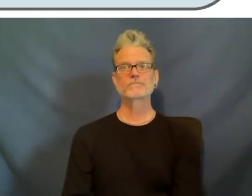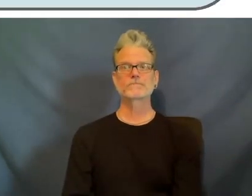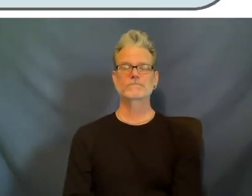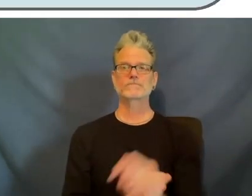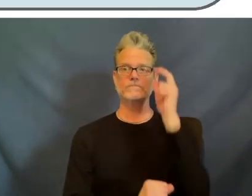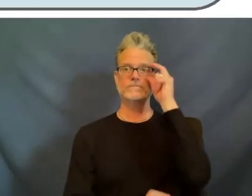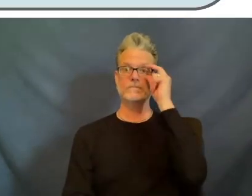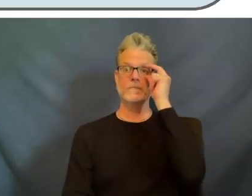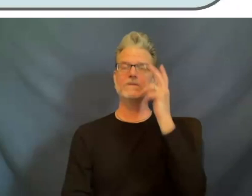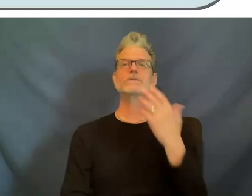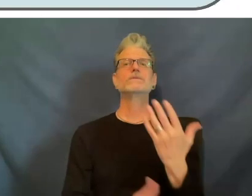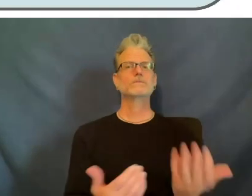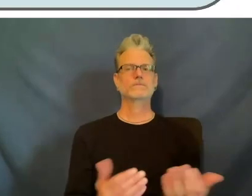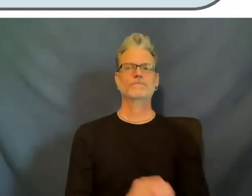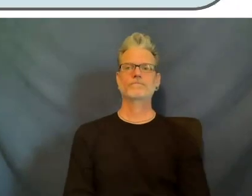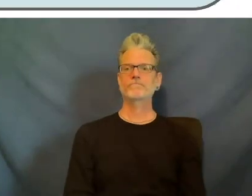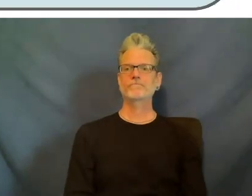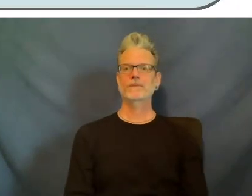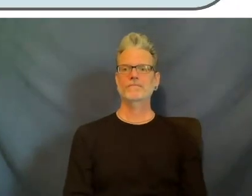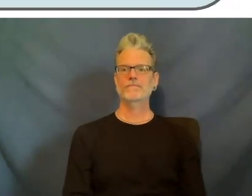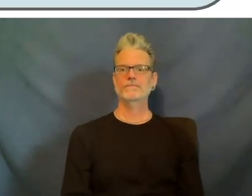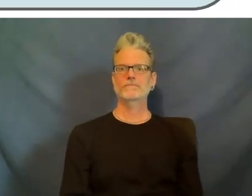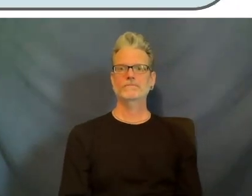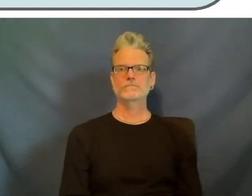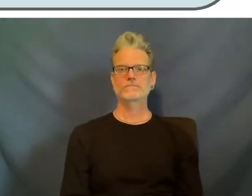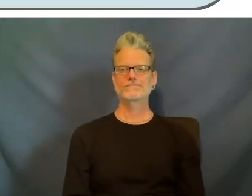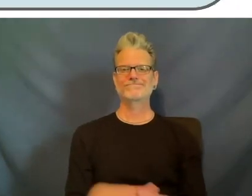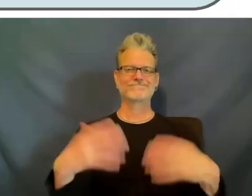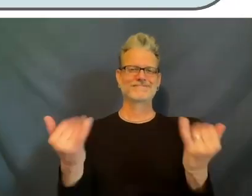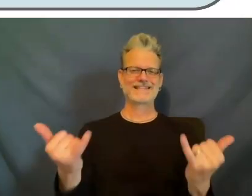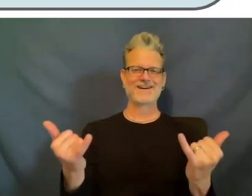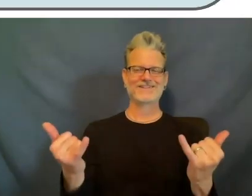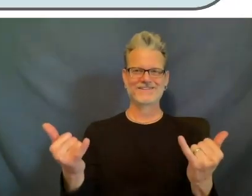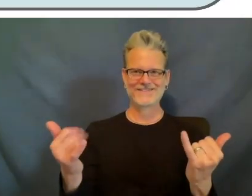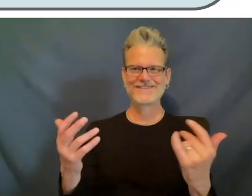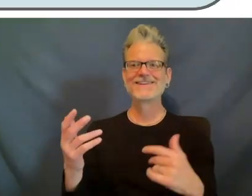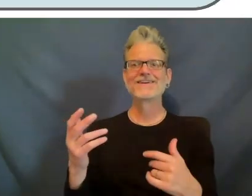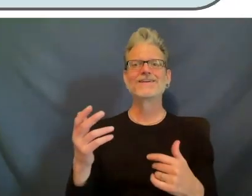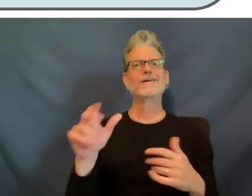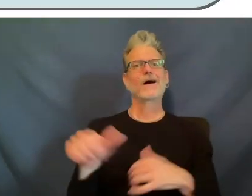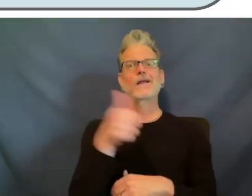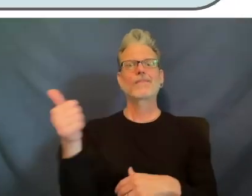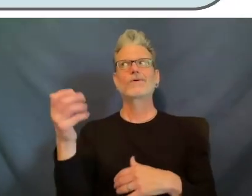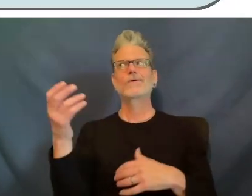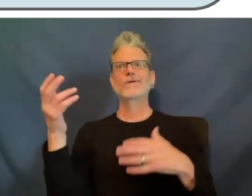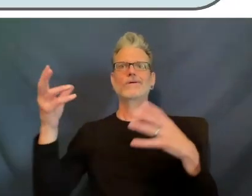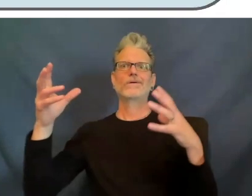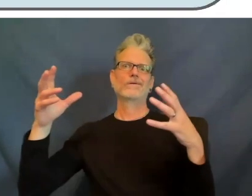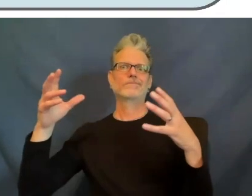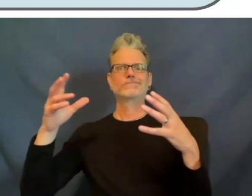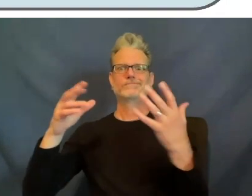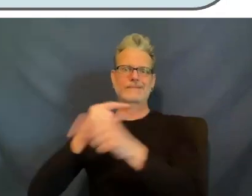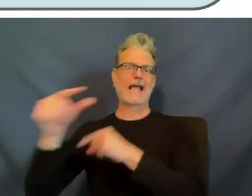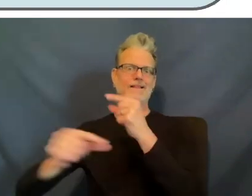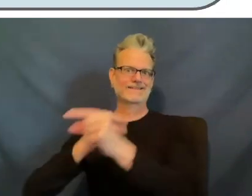So next slide, please. So now we're going to transition to another galaxy of Forest Service